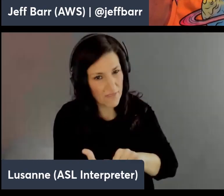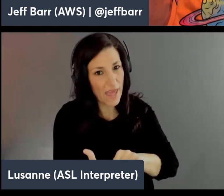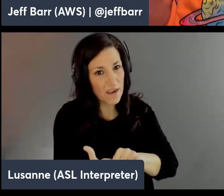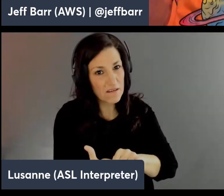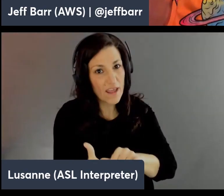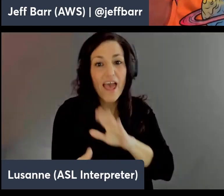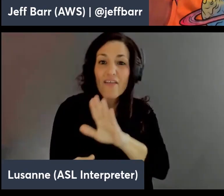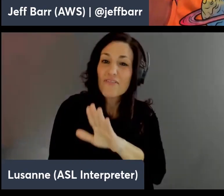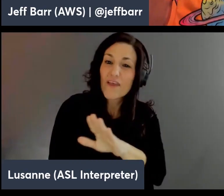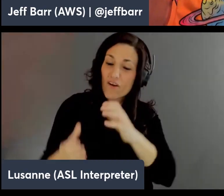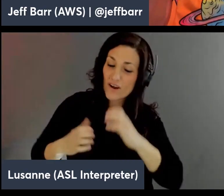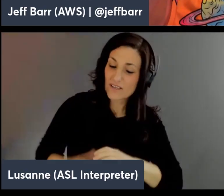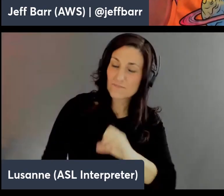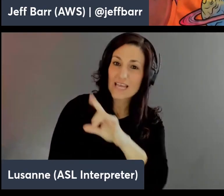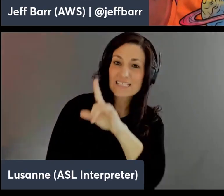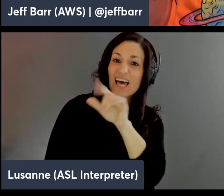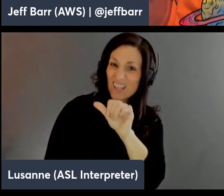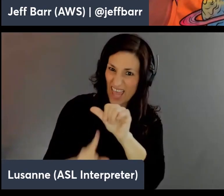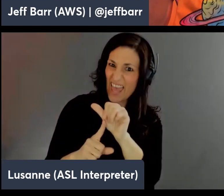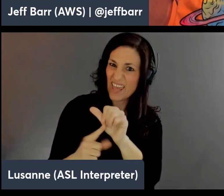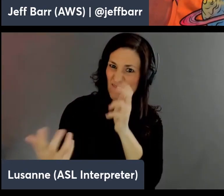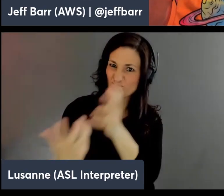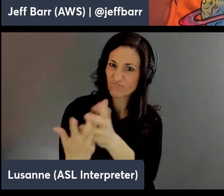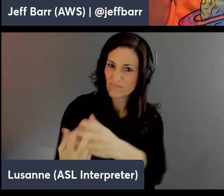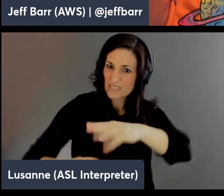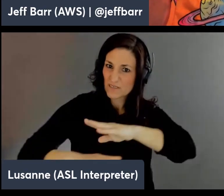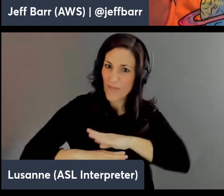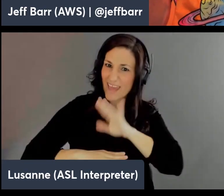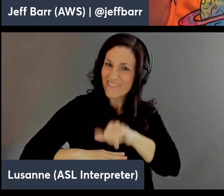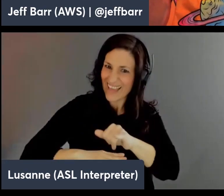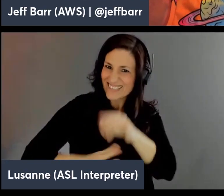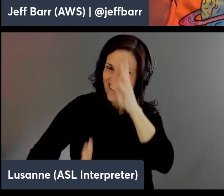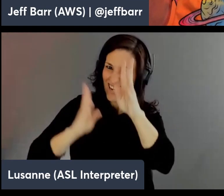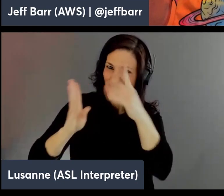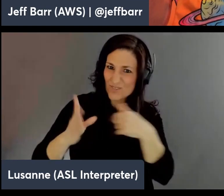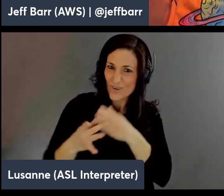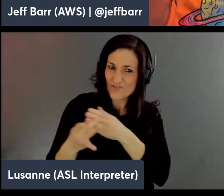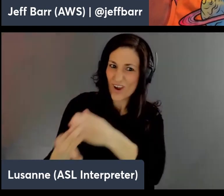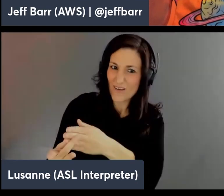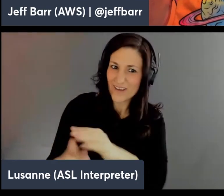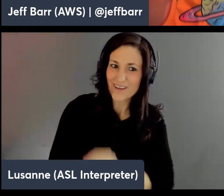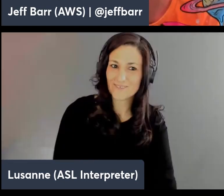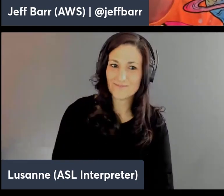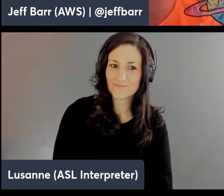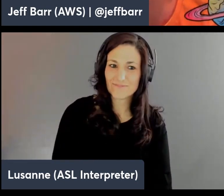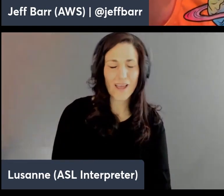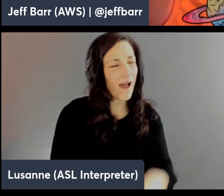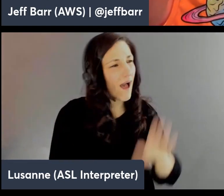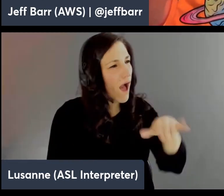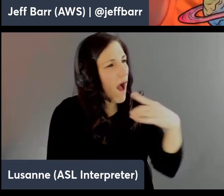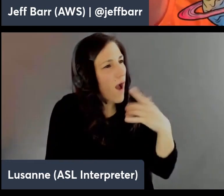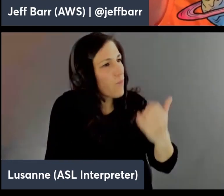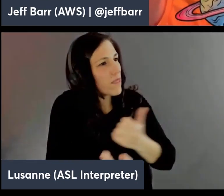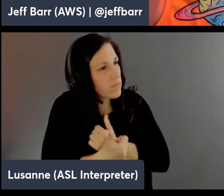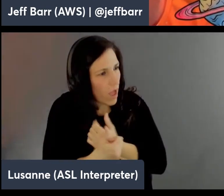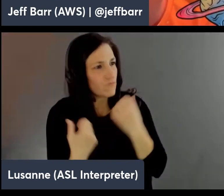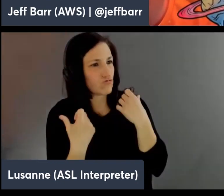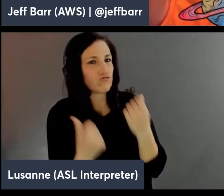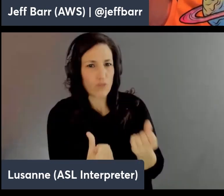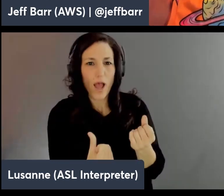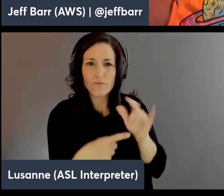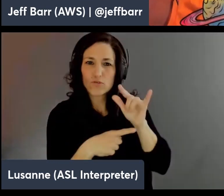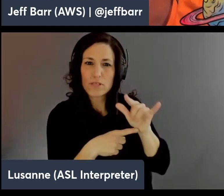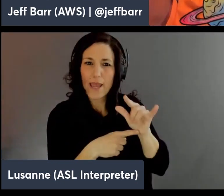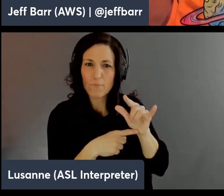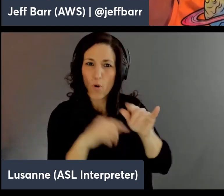is the whole innovation that we are driving. I would love to be able to drive to the airport consistently in 15 minutes, and I don't live that far away, frankly.